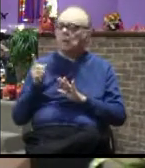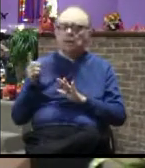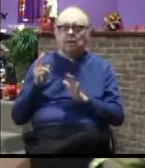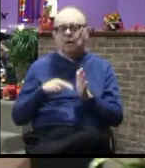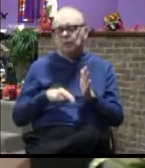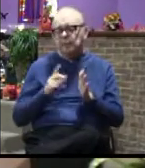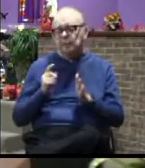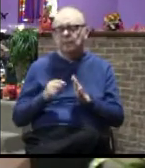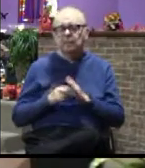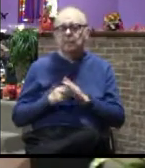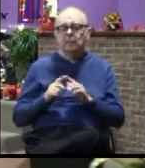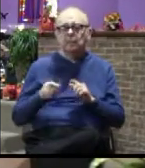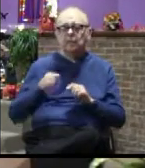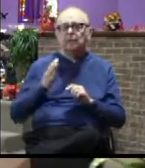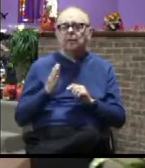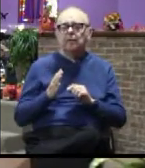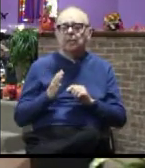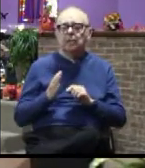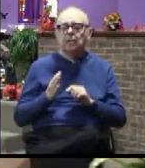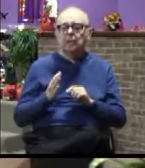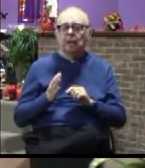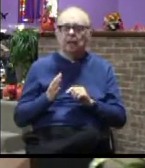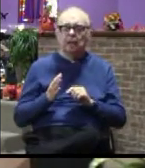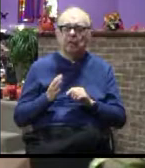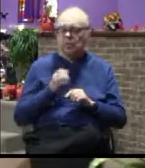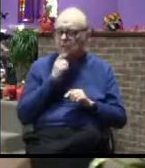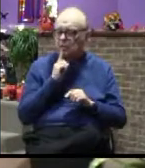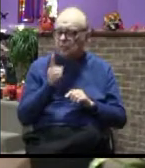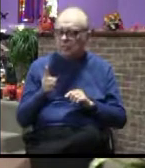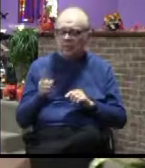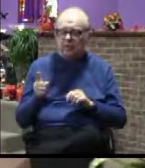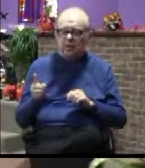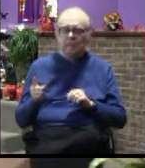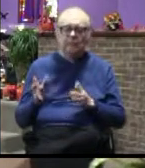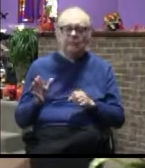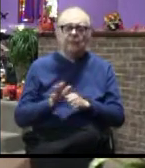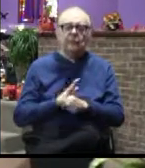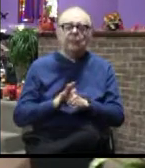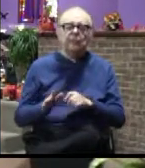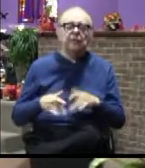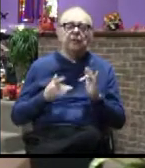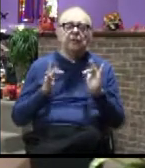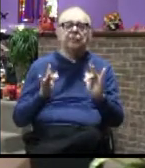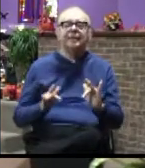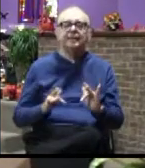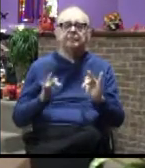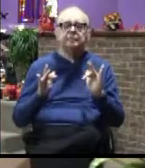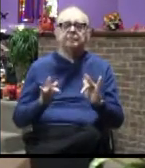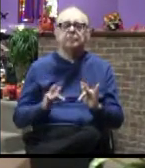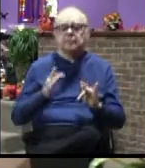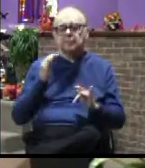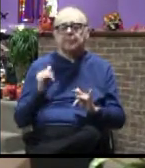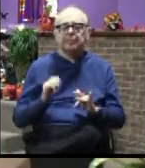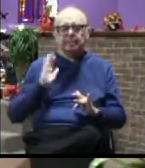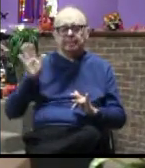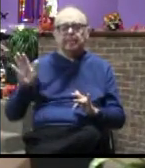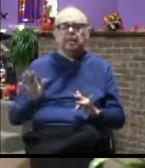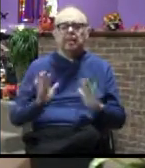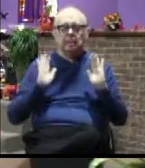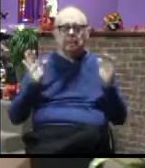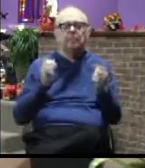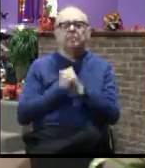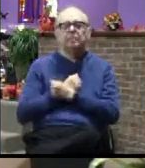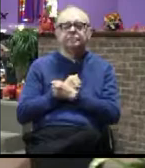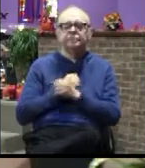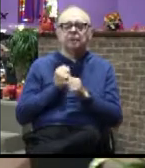and I'll read them. But God, who is rich in mercy, because of his